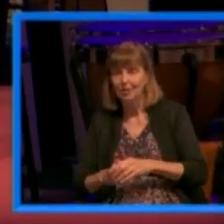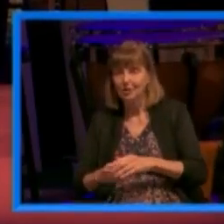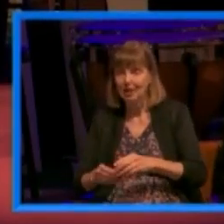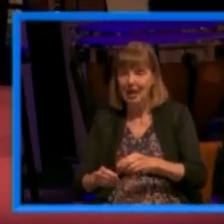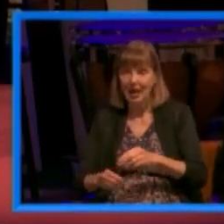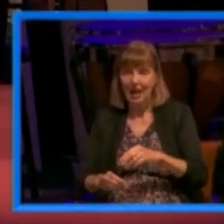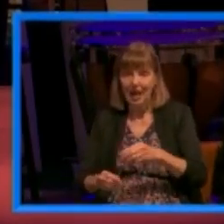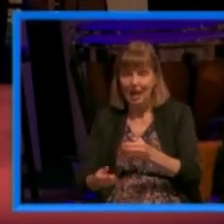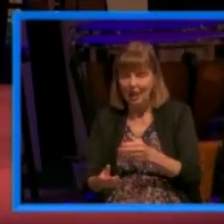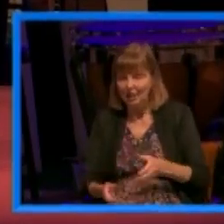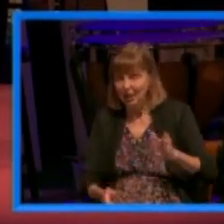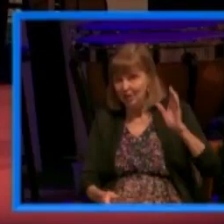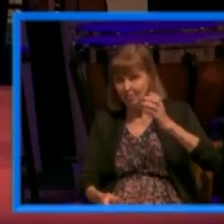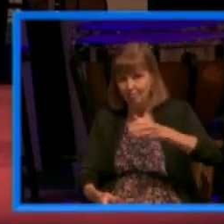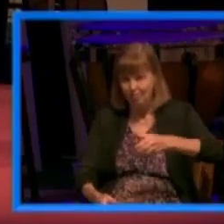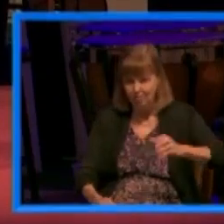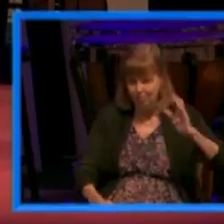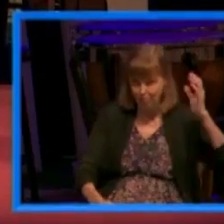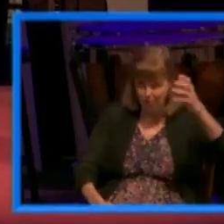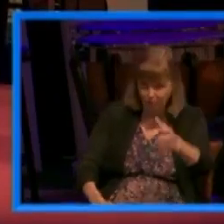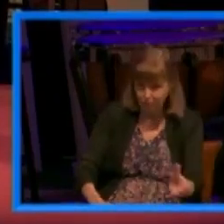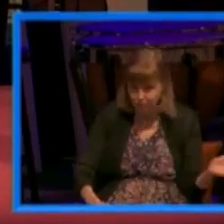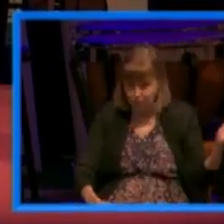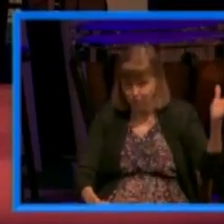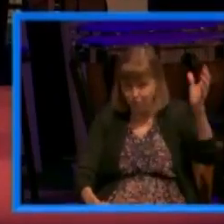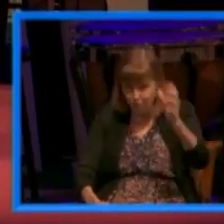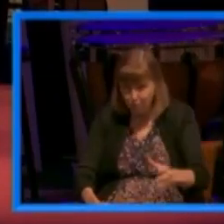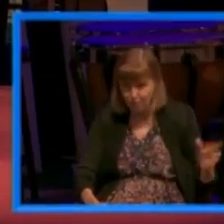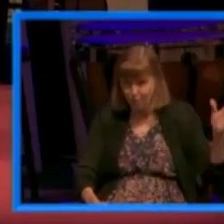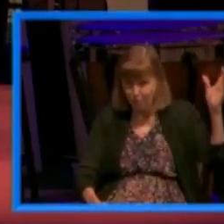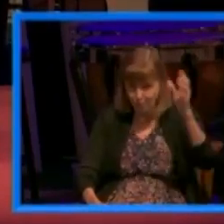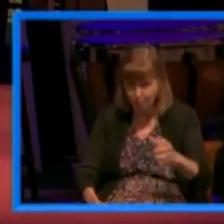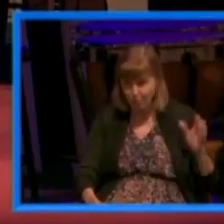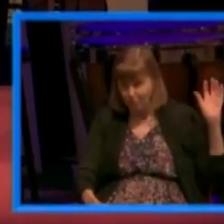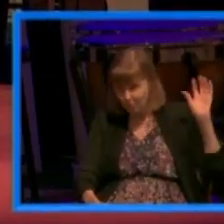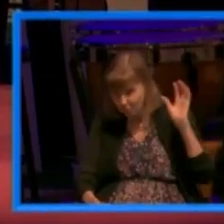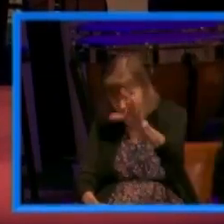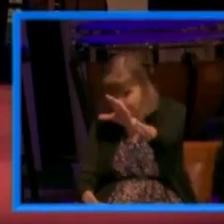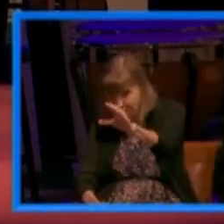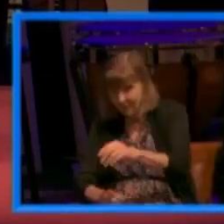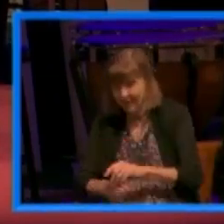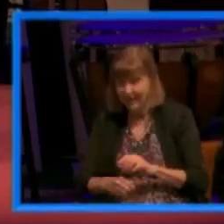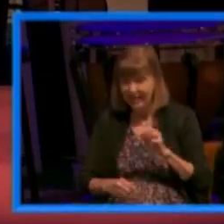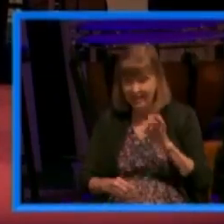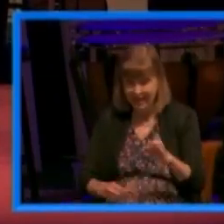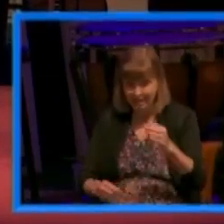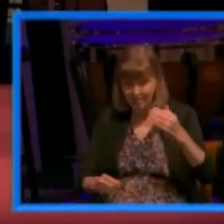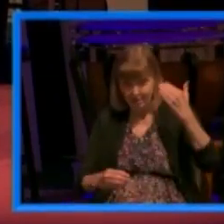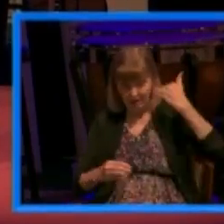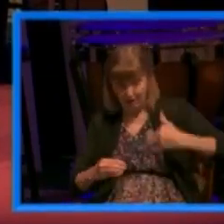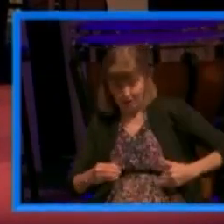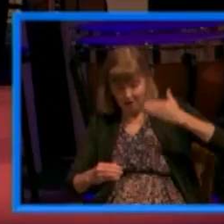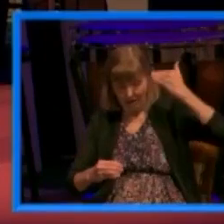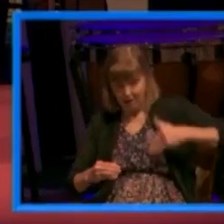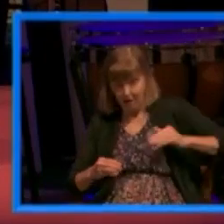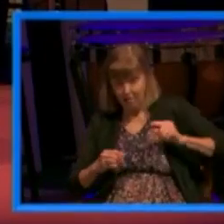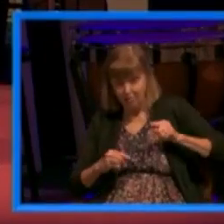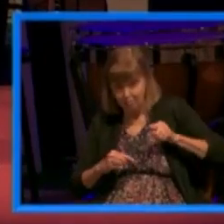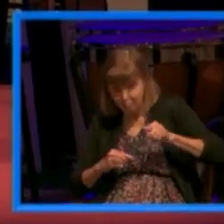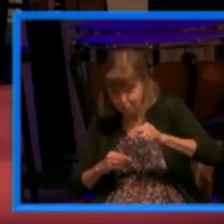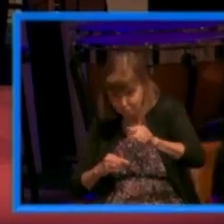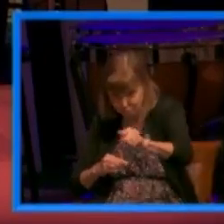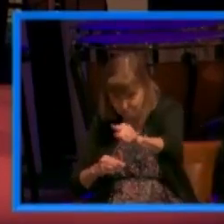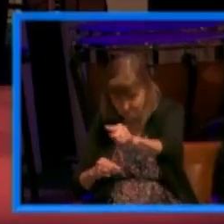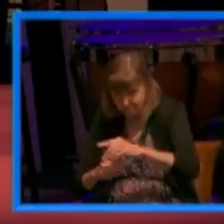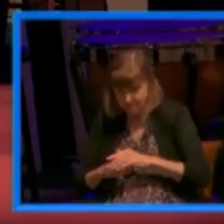crosses over the plate between the knees and the chest, and it crosses over that plate, it's a strike. If the ball crosses somewhere